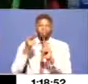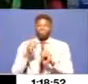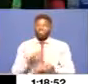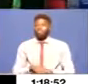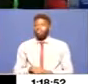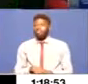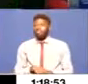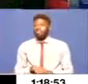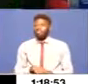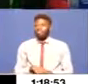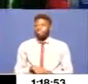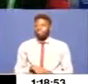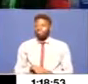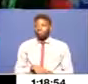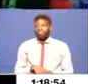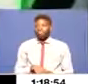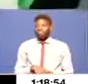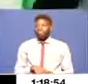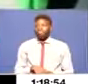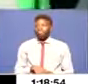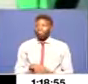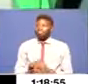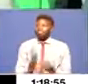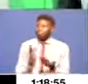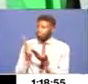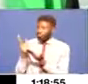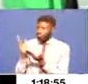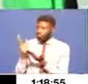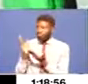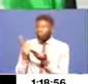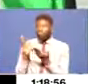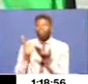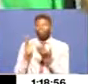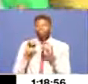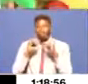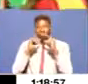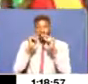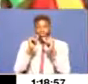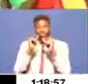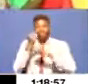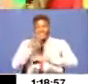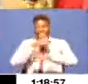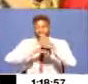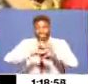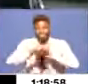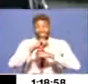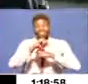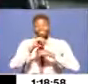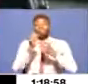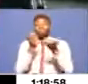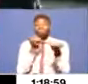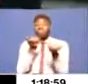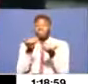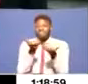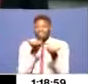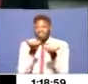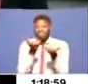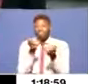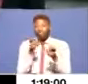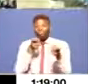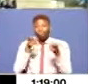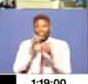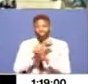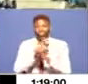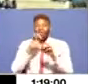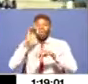Speaking to Channel 1, residency, unregulated business and other public activities would affect the aesthetic value of the iconic